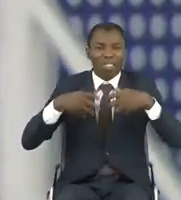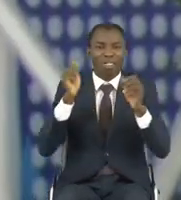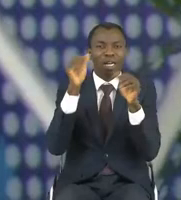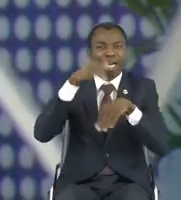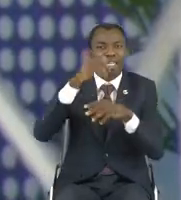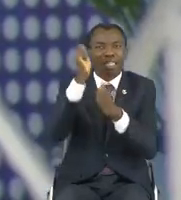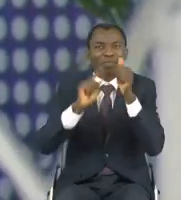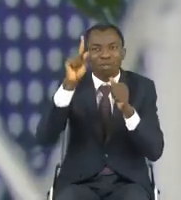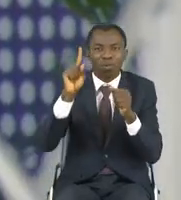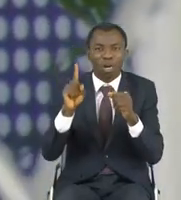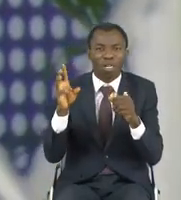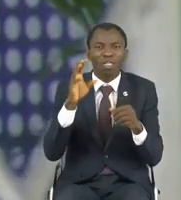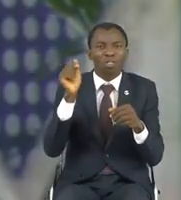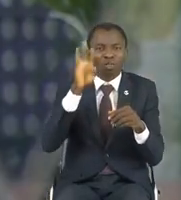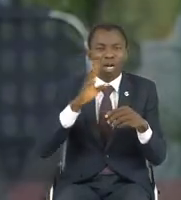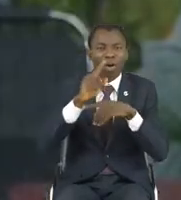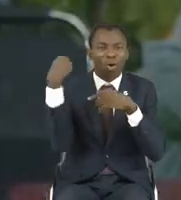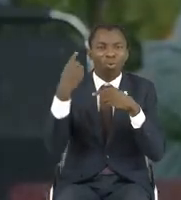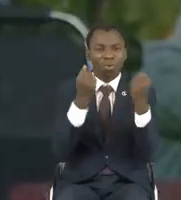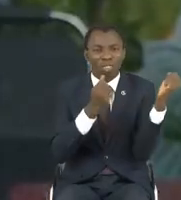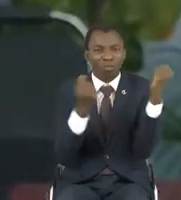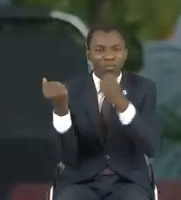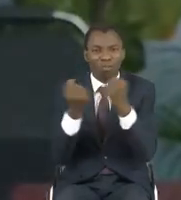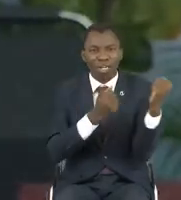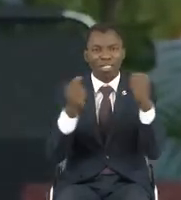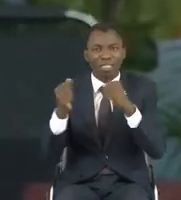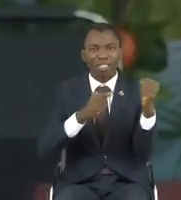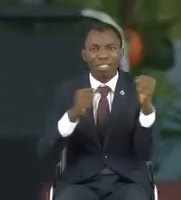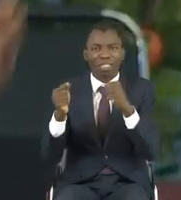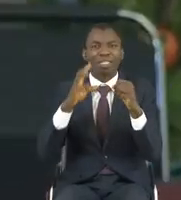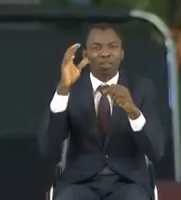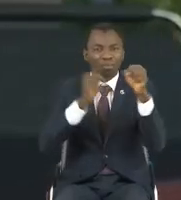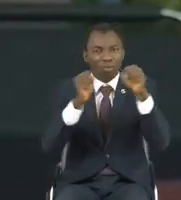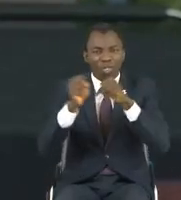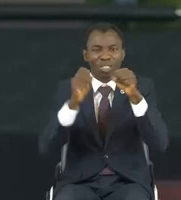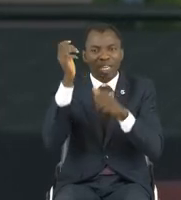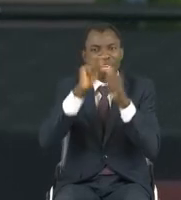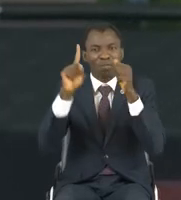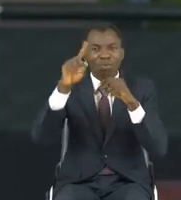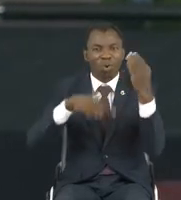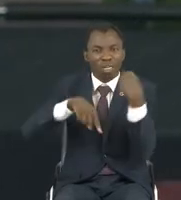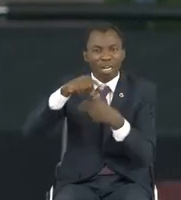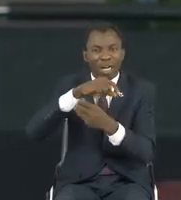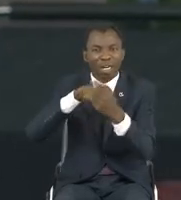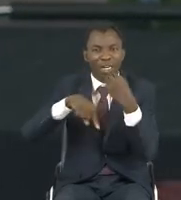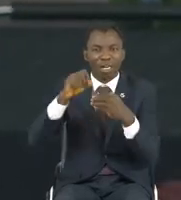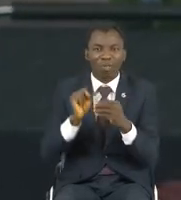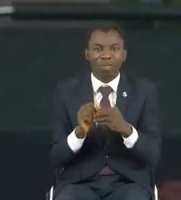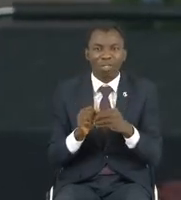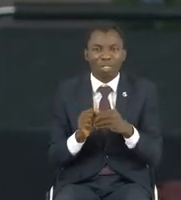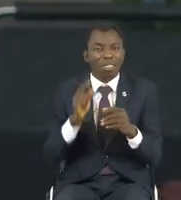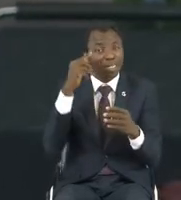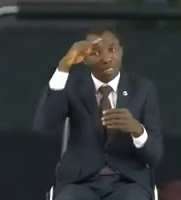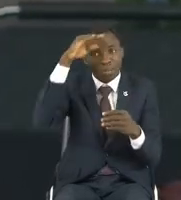of shadow fighting and shadow boxing? Boxing everyone around. The man is confused. That